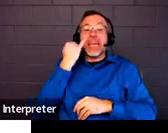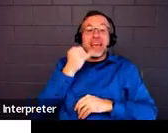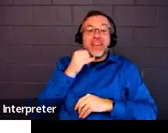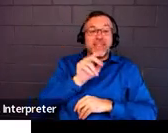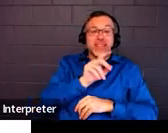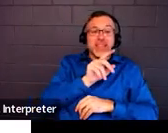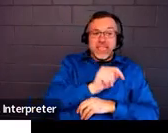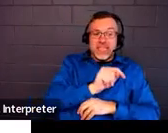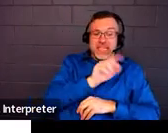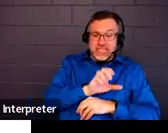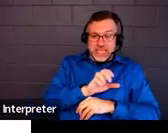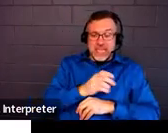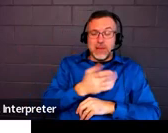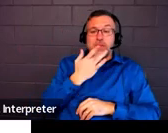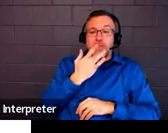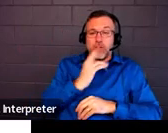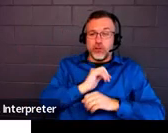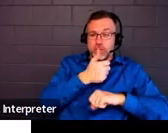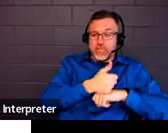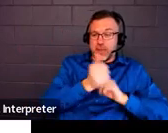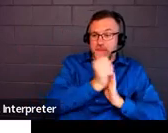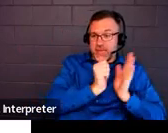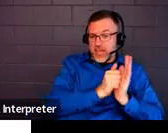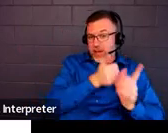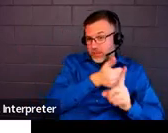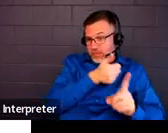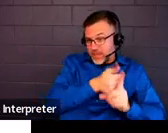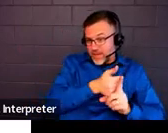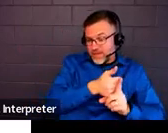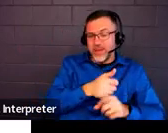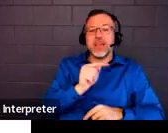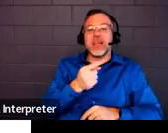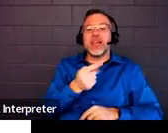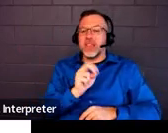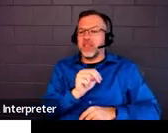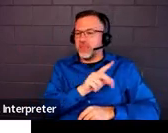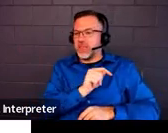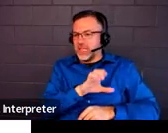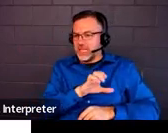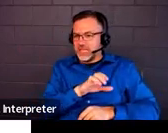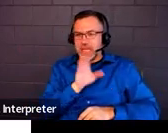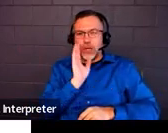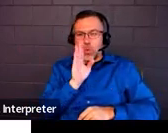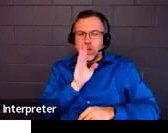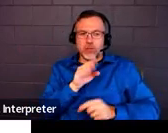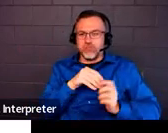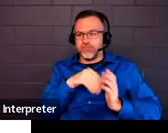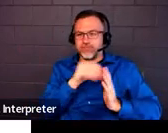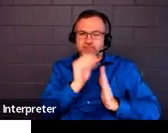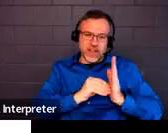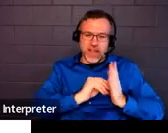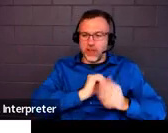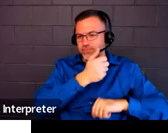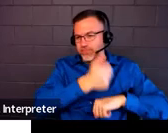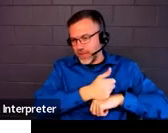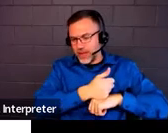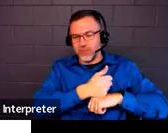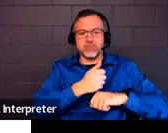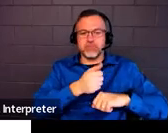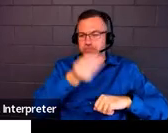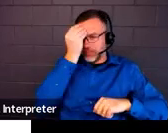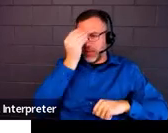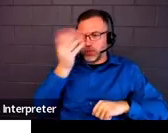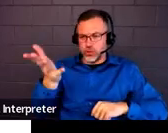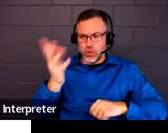accounts themselves, and your account would go live as soon as they've completed that task. So if you don't have a